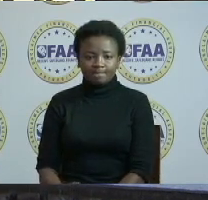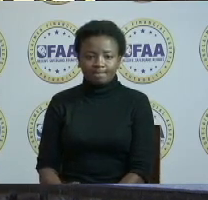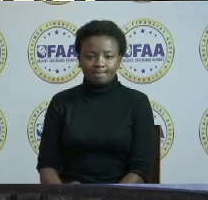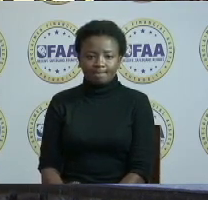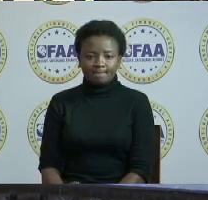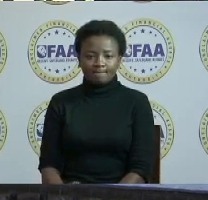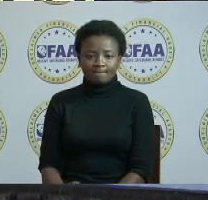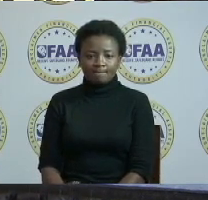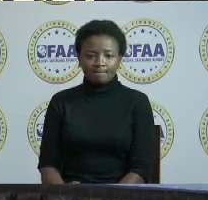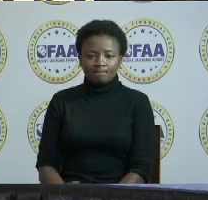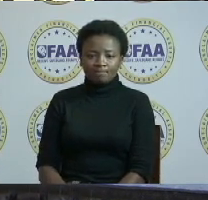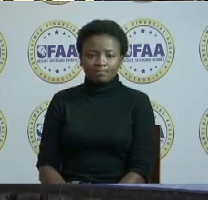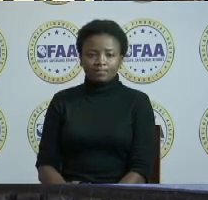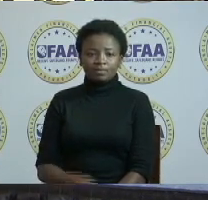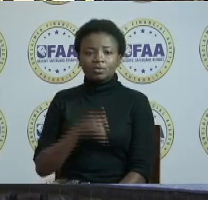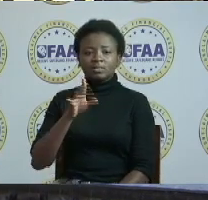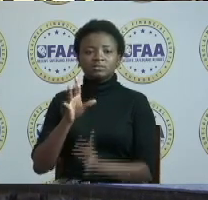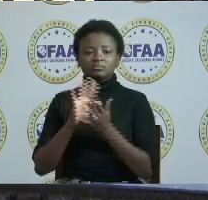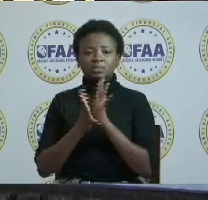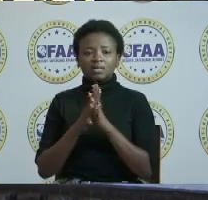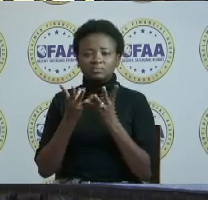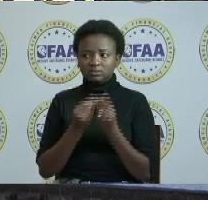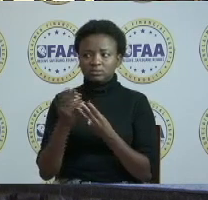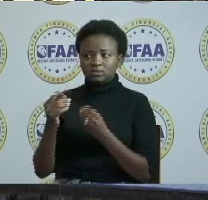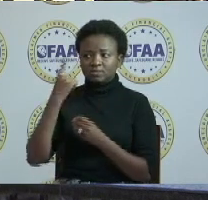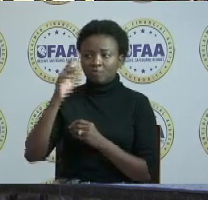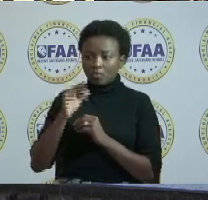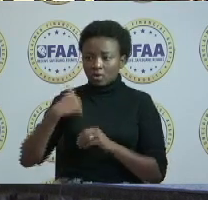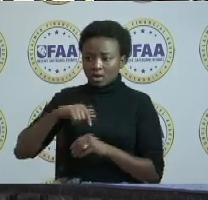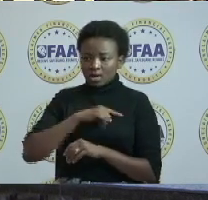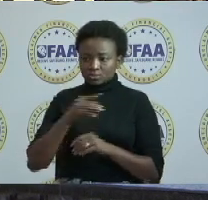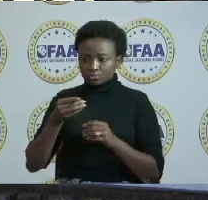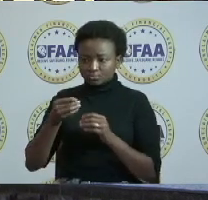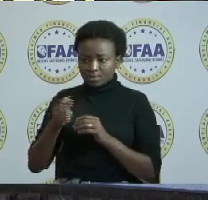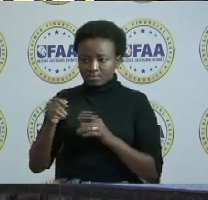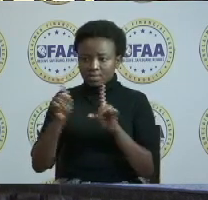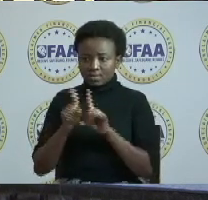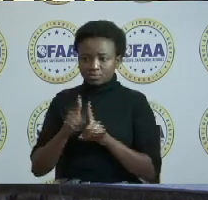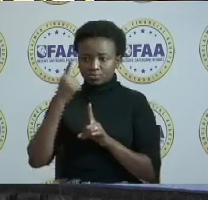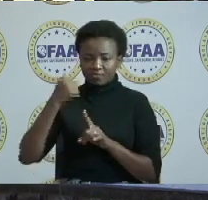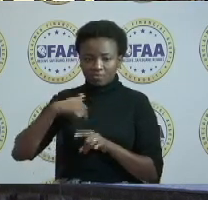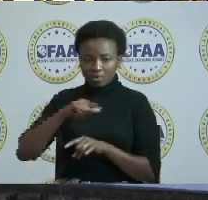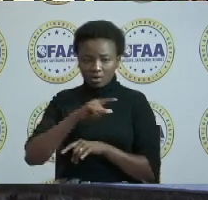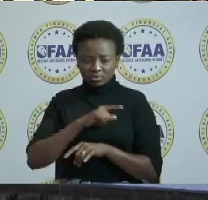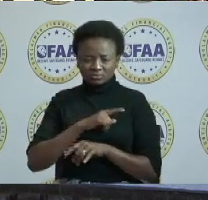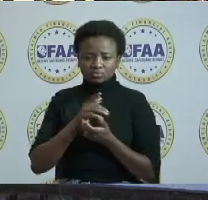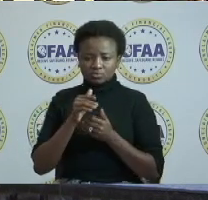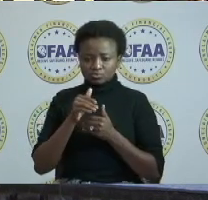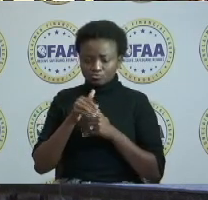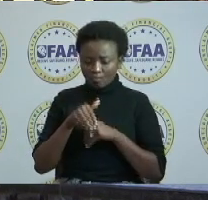it will have an impact in the sense that it will make it easy for the holders to comply, easy for us to pay the claimants, and easy for the regime to